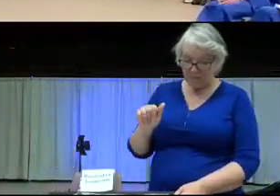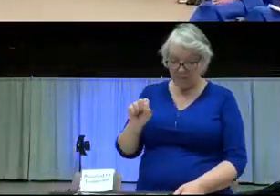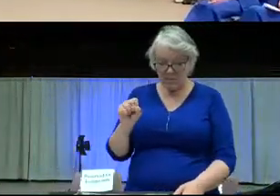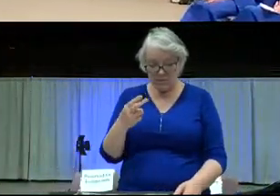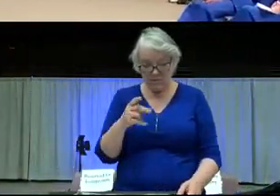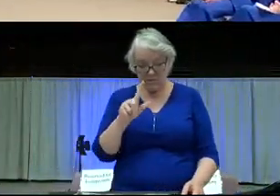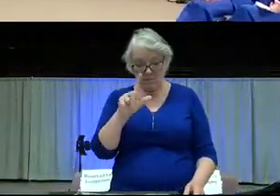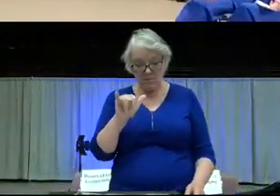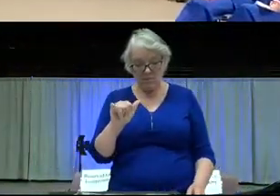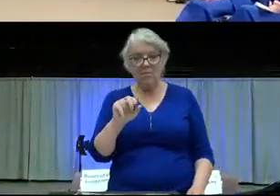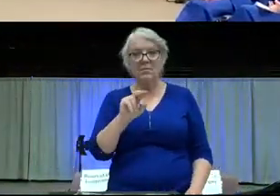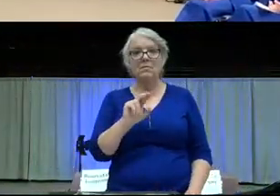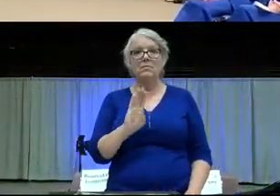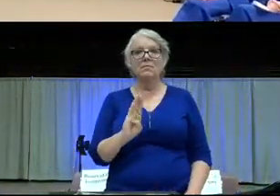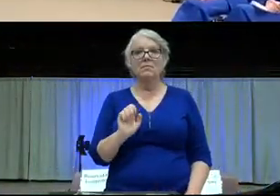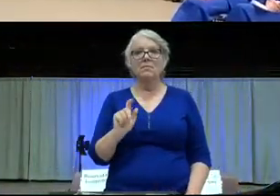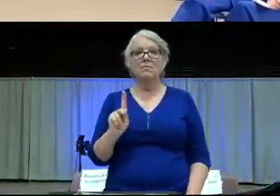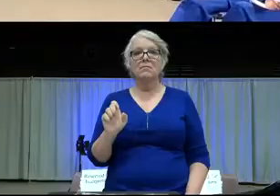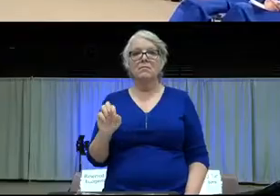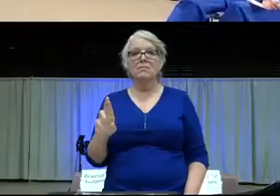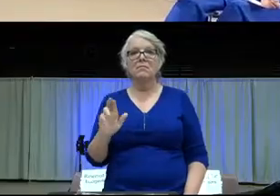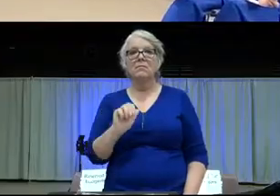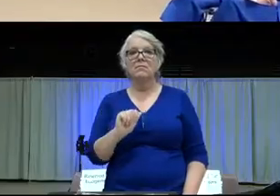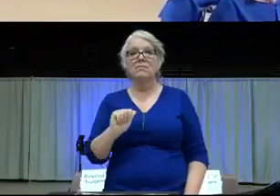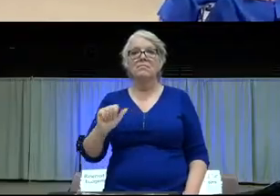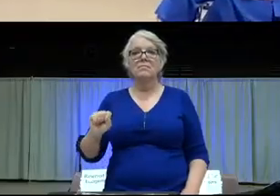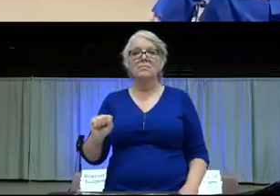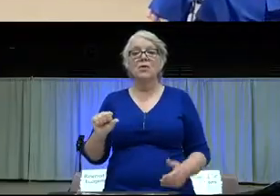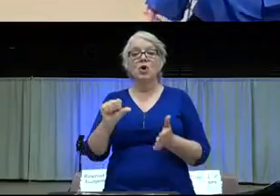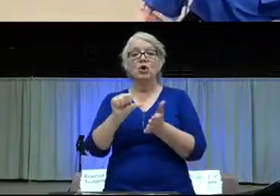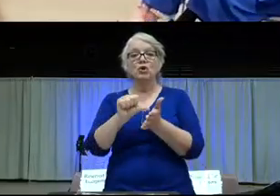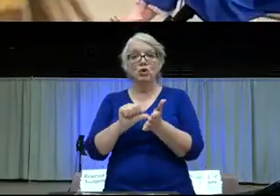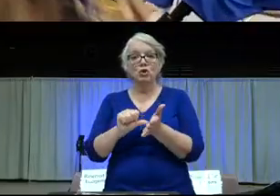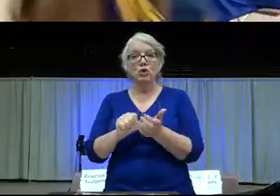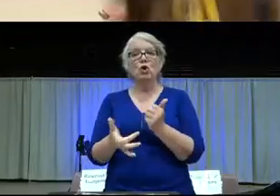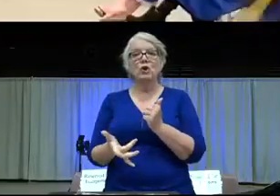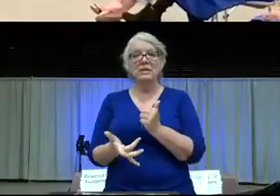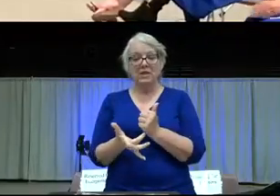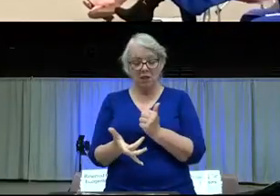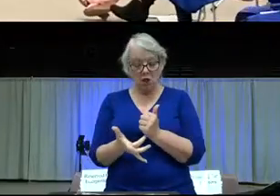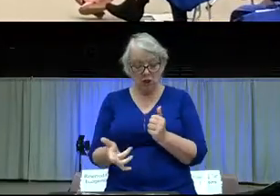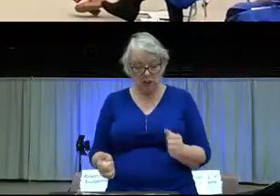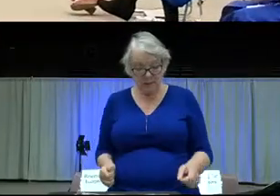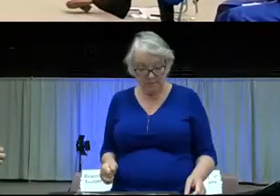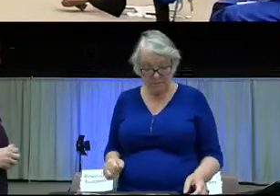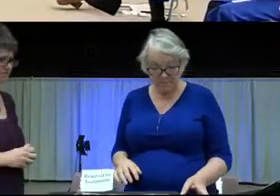Ashley Nicole Baker, Associate of Applied Science, Surgical Technology.